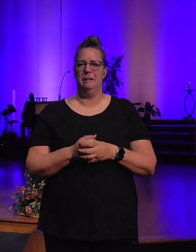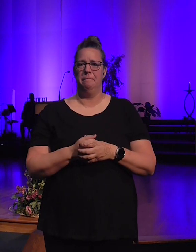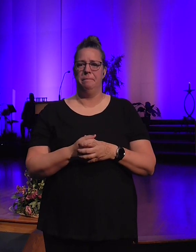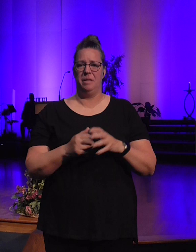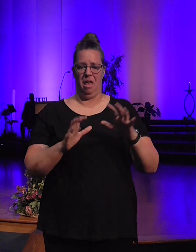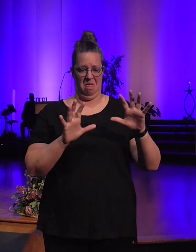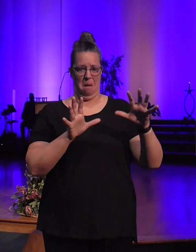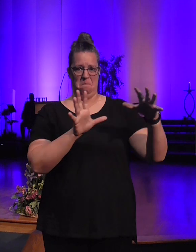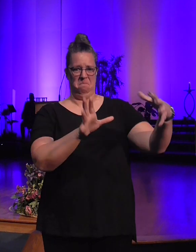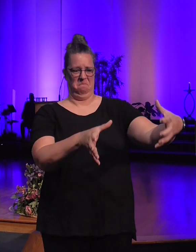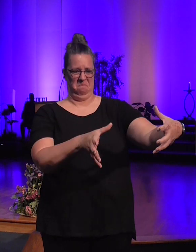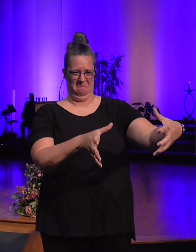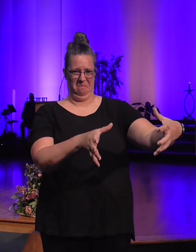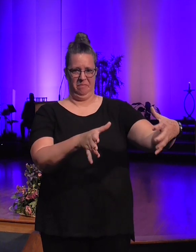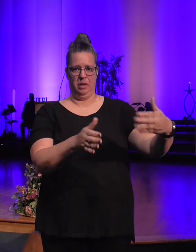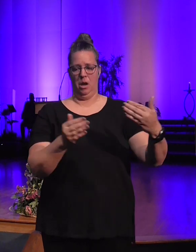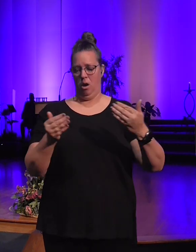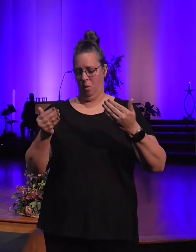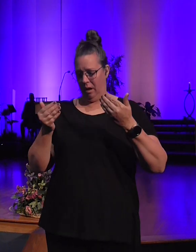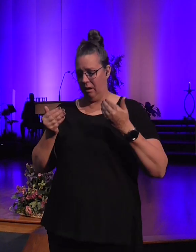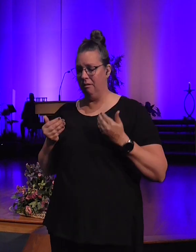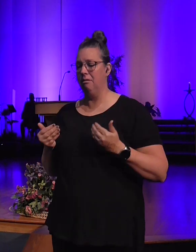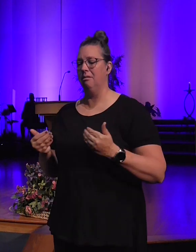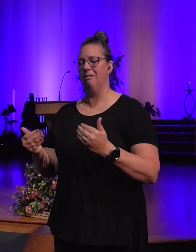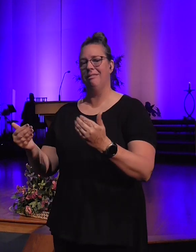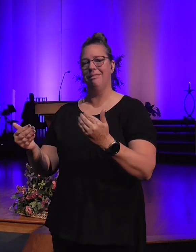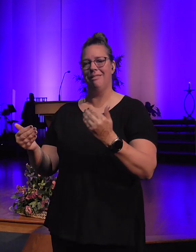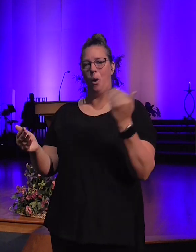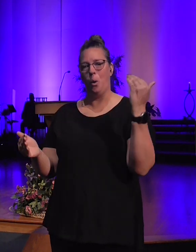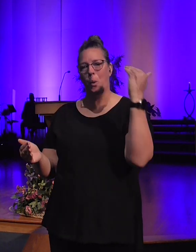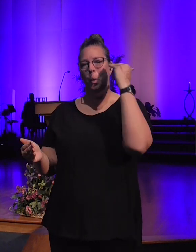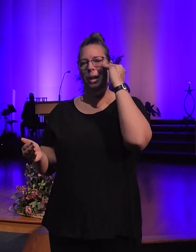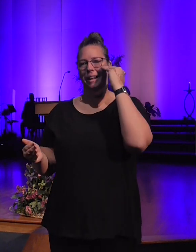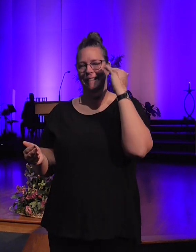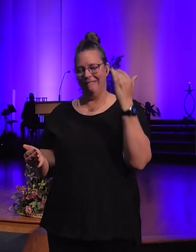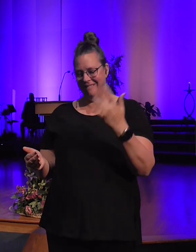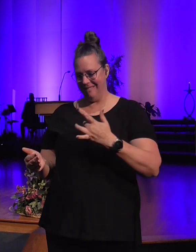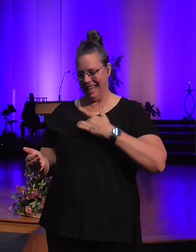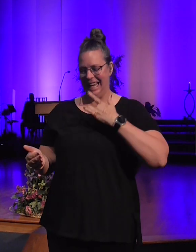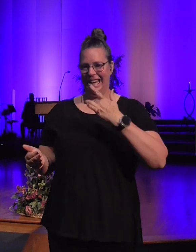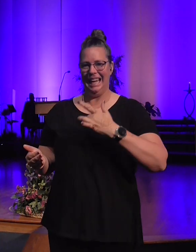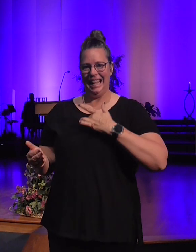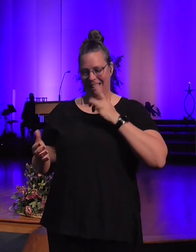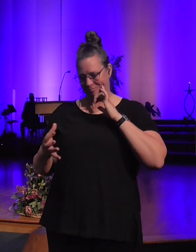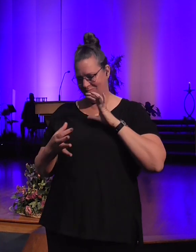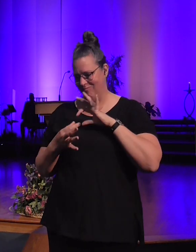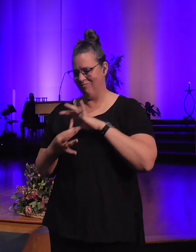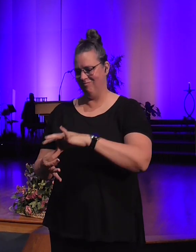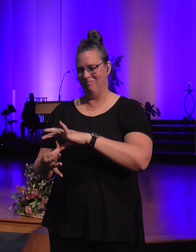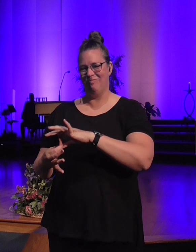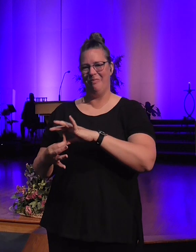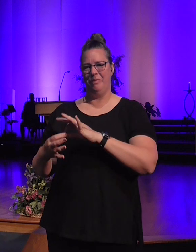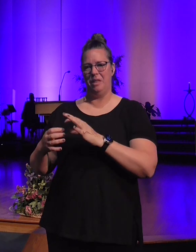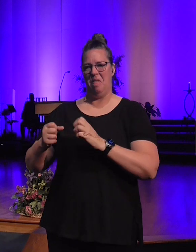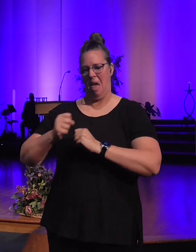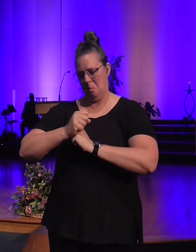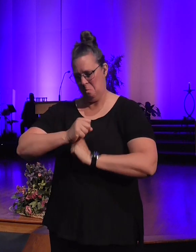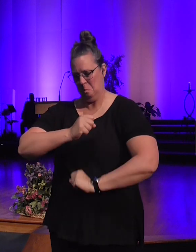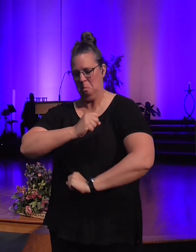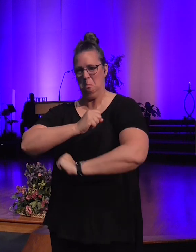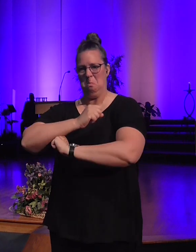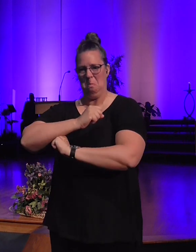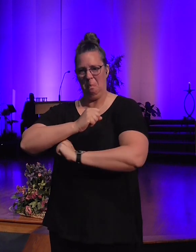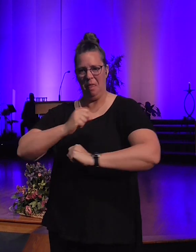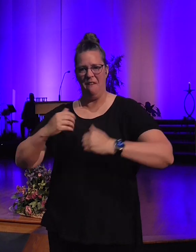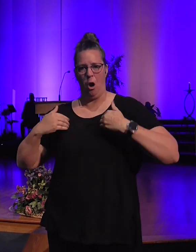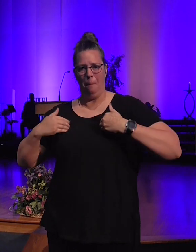And we move into a greater sense of knowing, feeling, connecting with the ground of our being.